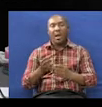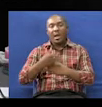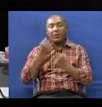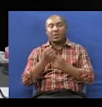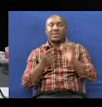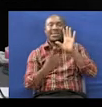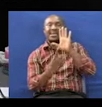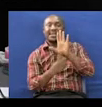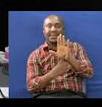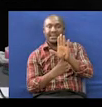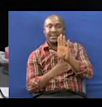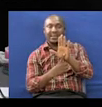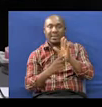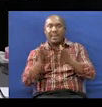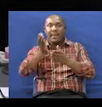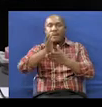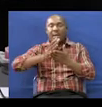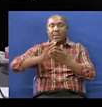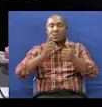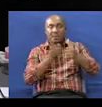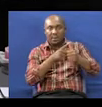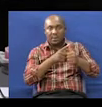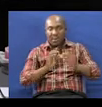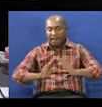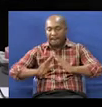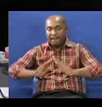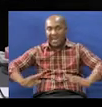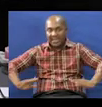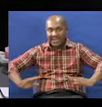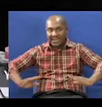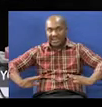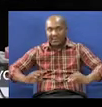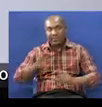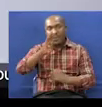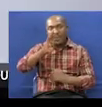which are as follows. It has base,